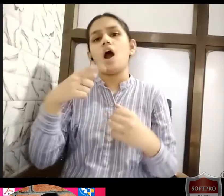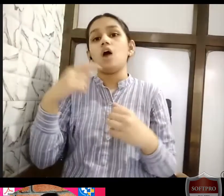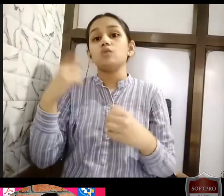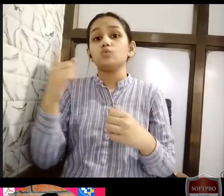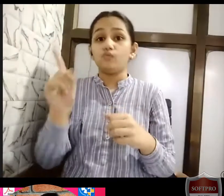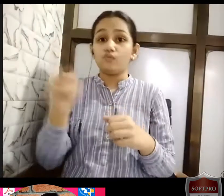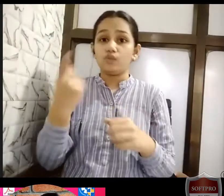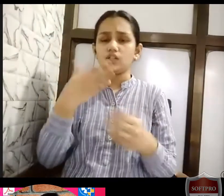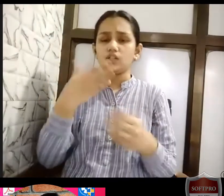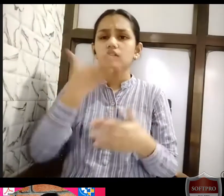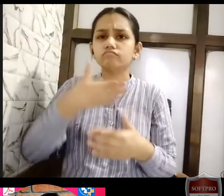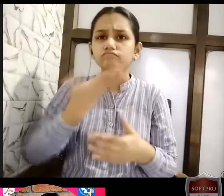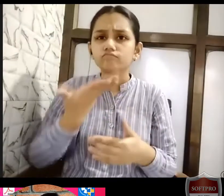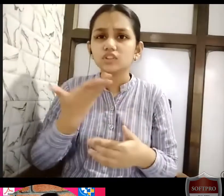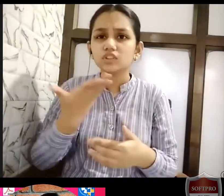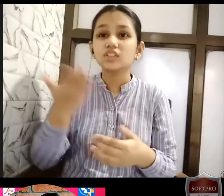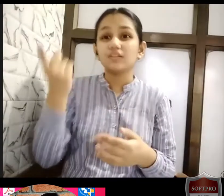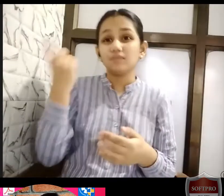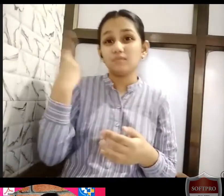Then we will go to videos.